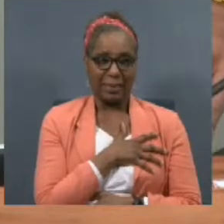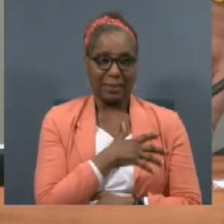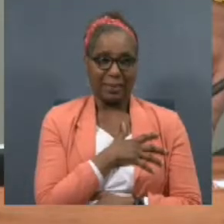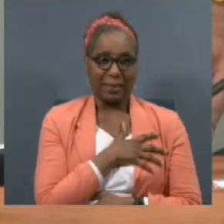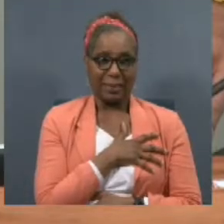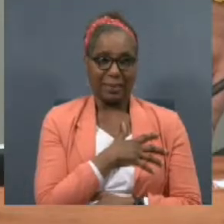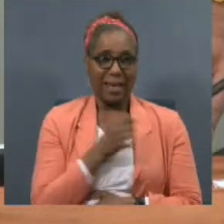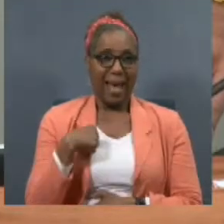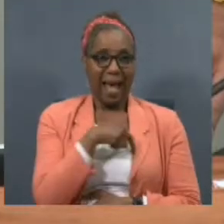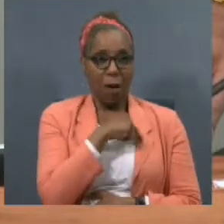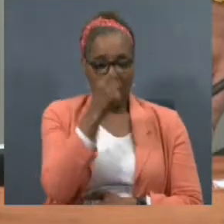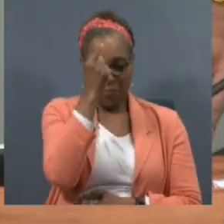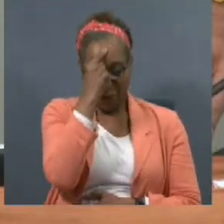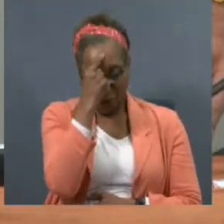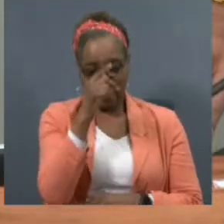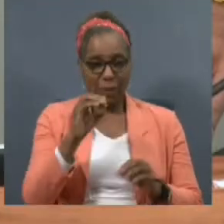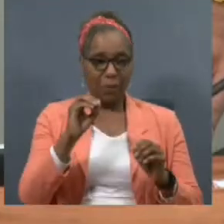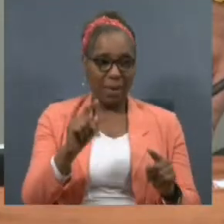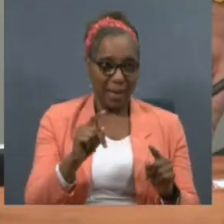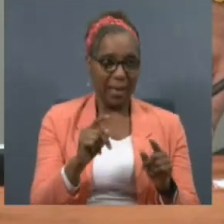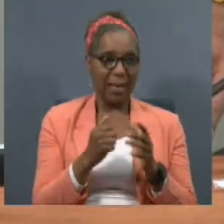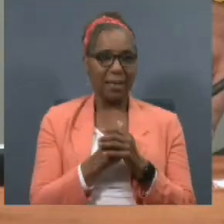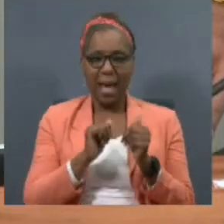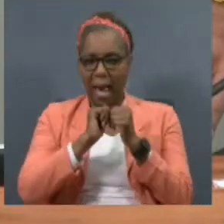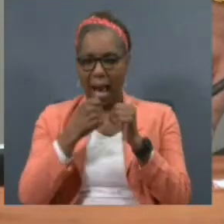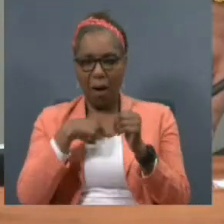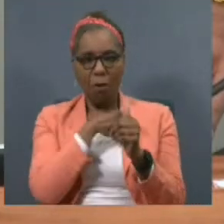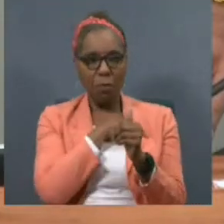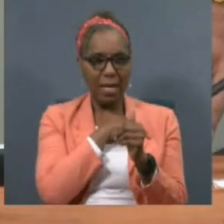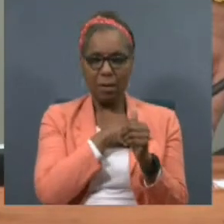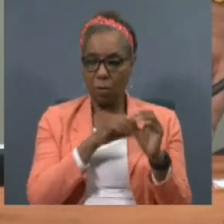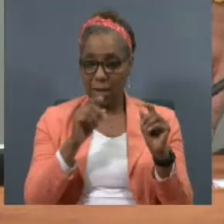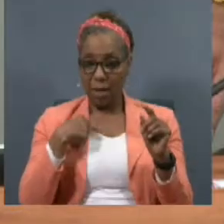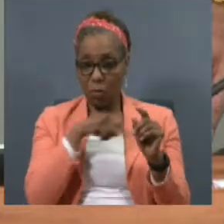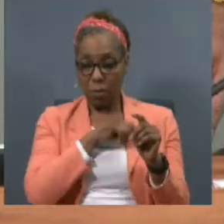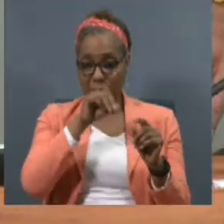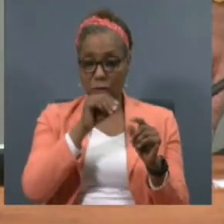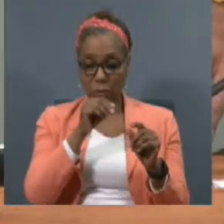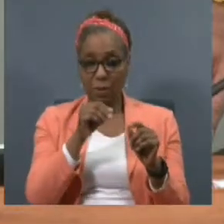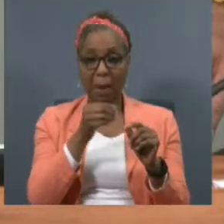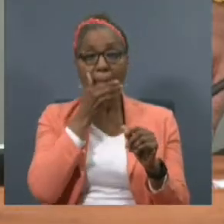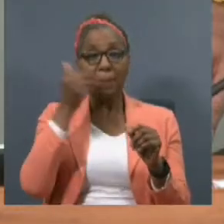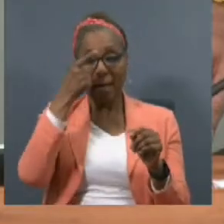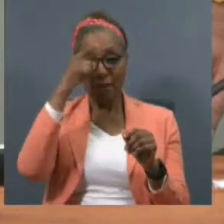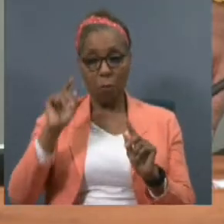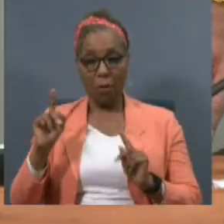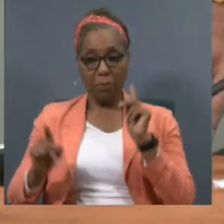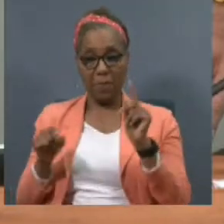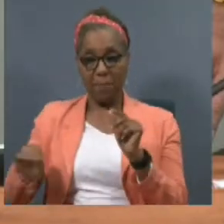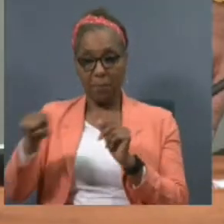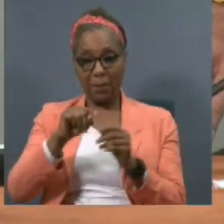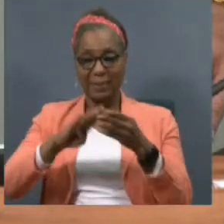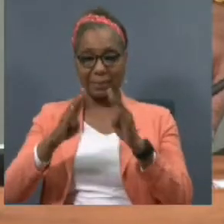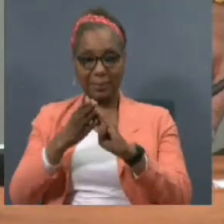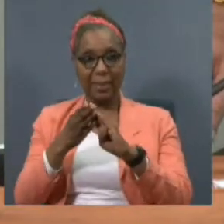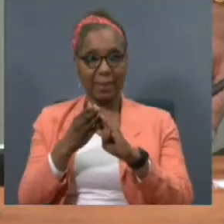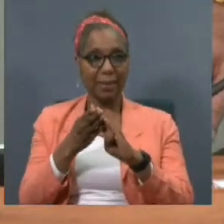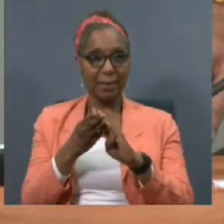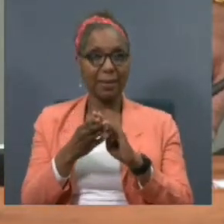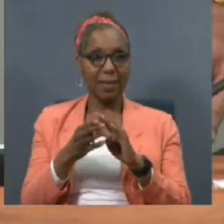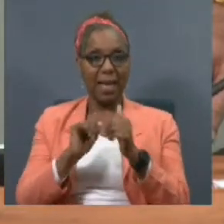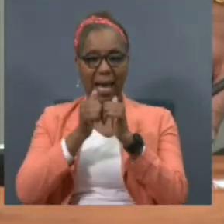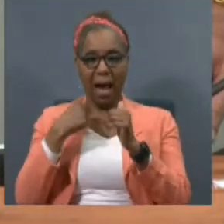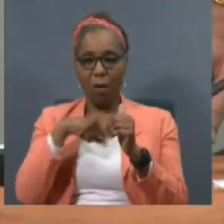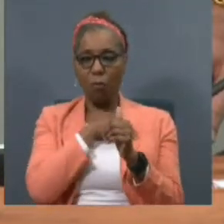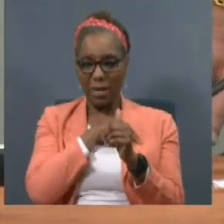our thoughts of, okay, how do we see? Are we doing what's best for the people of the city. And